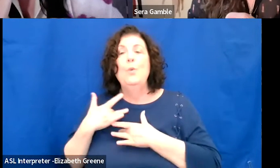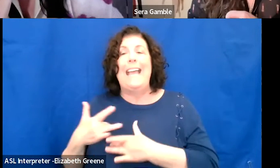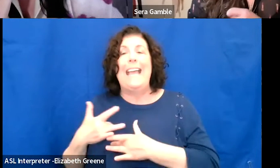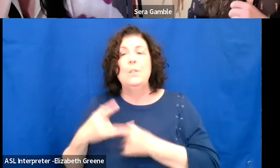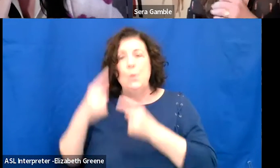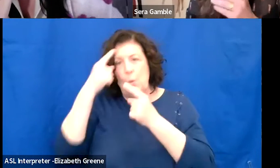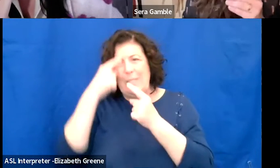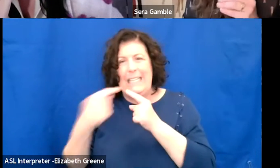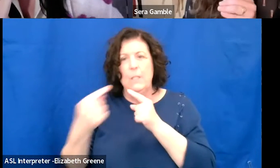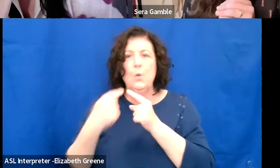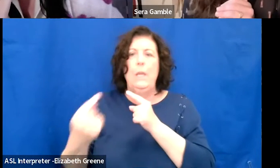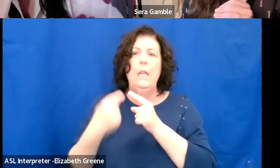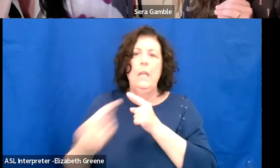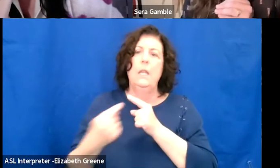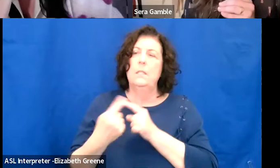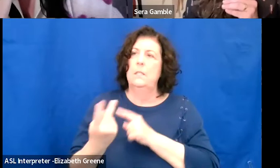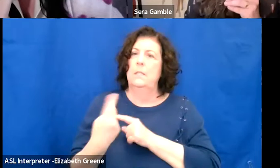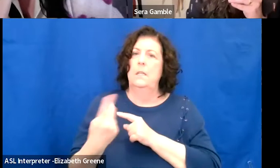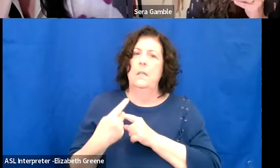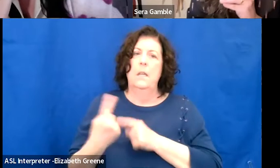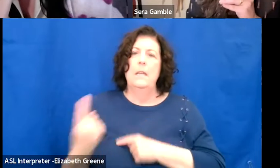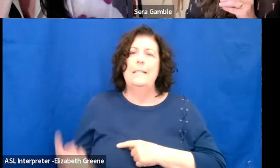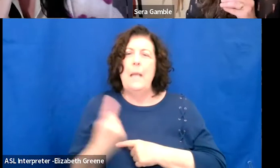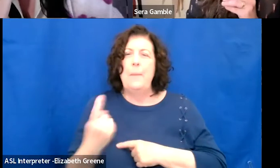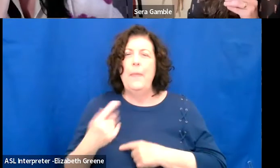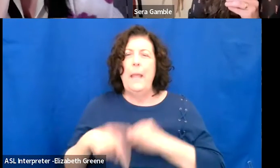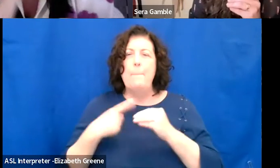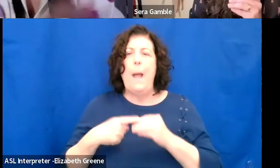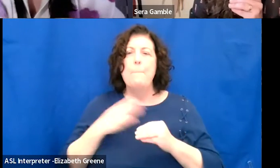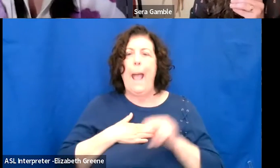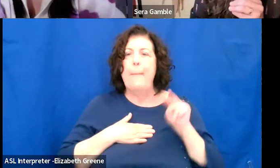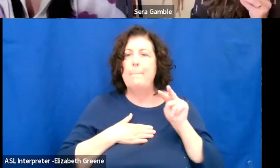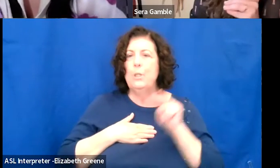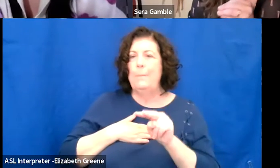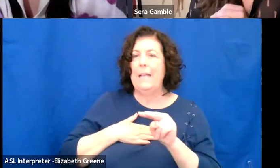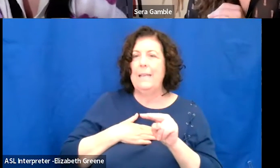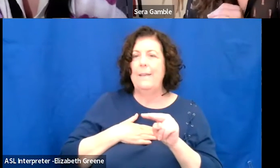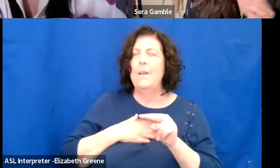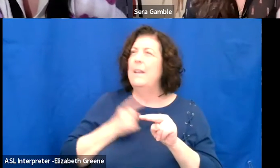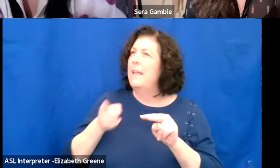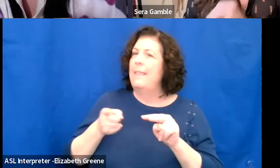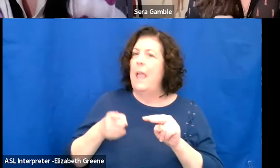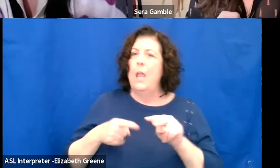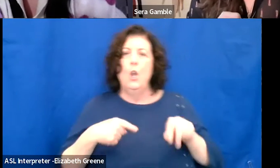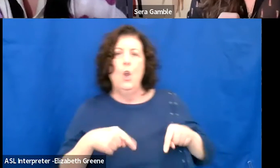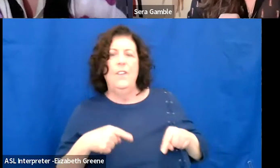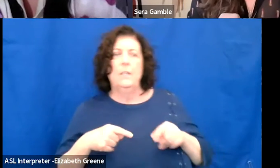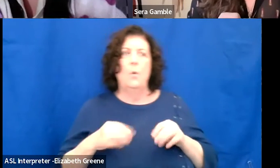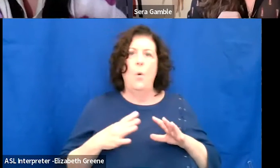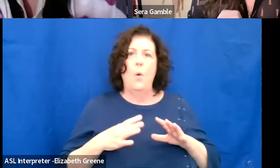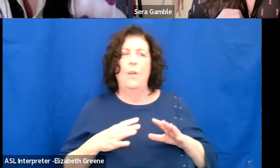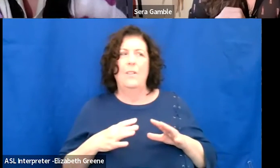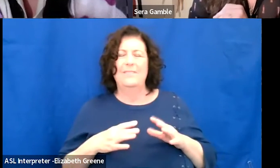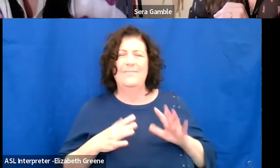like something about my perspective is making them nervous or rubbing them the wrong way, or they just fundamentally have a